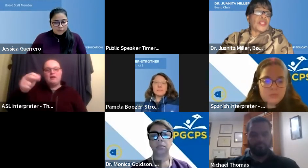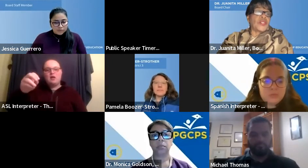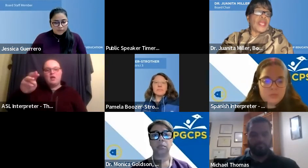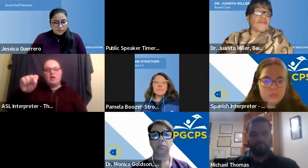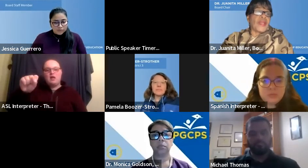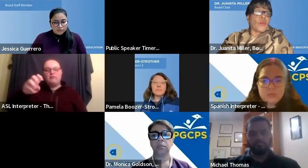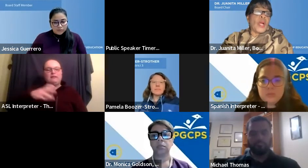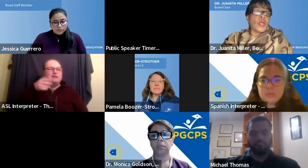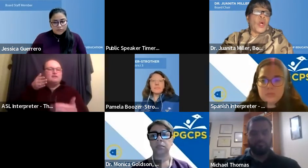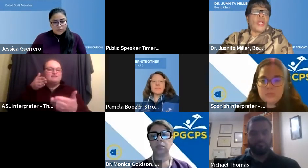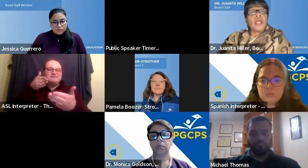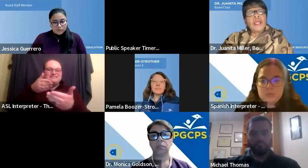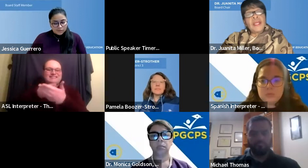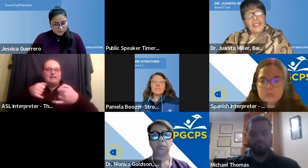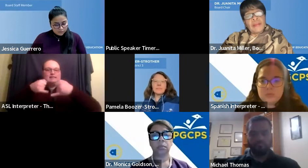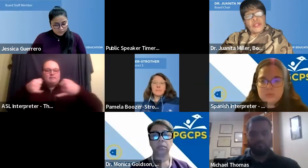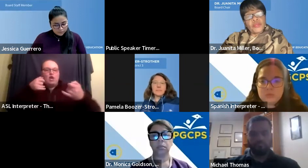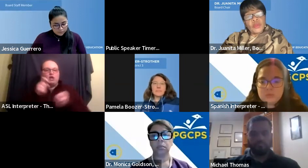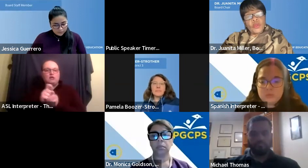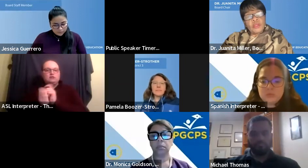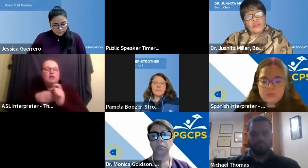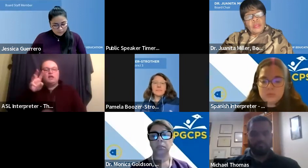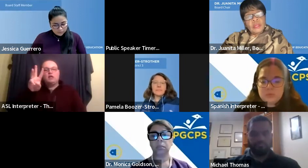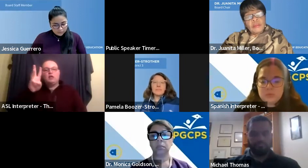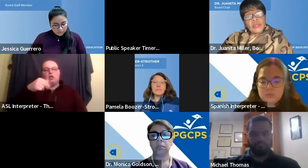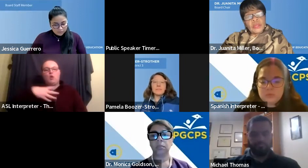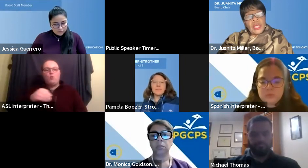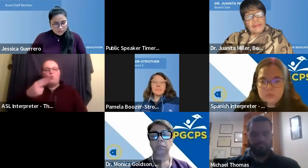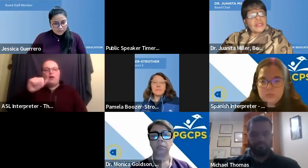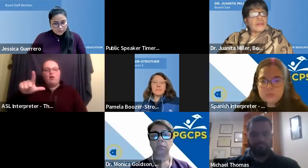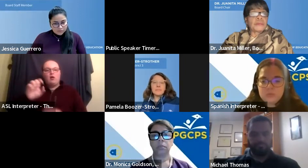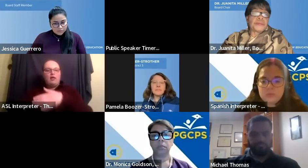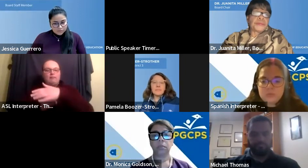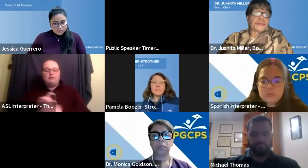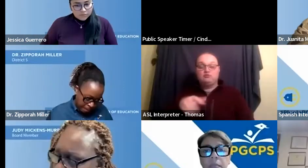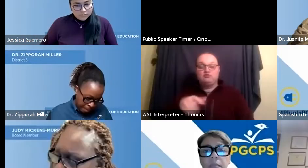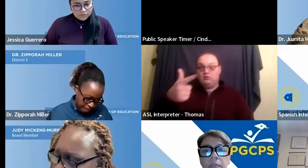boundary changes that affect Whitehall Elementary School. Mr. Thomas.